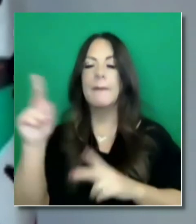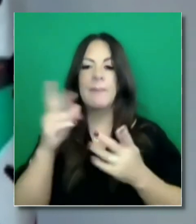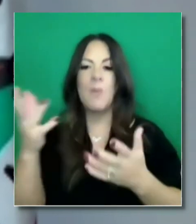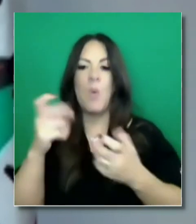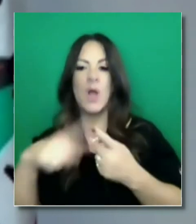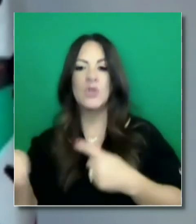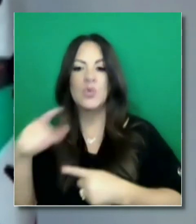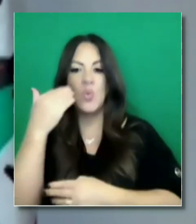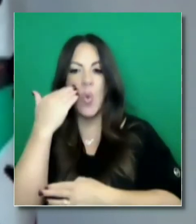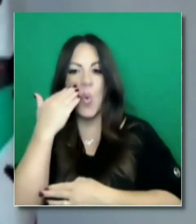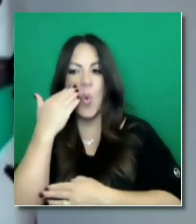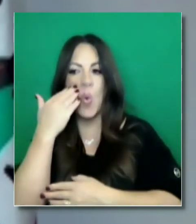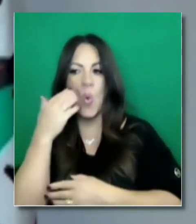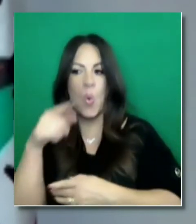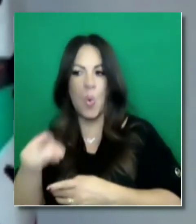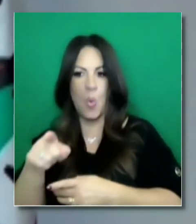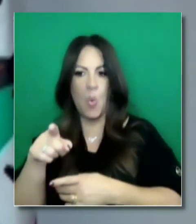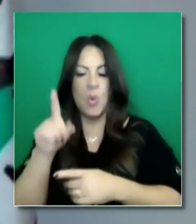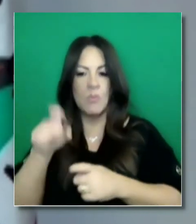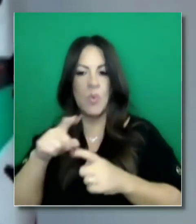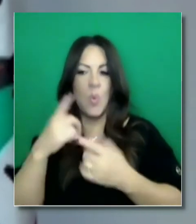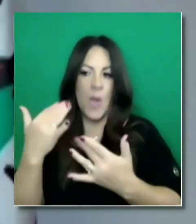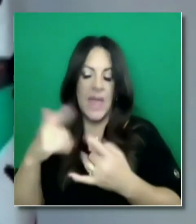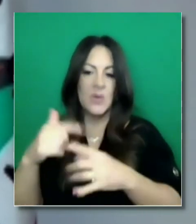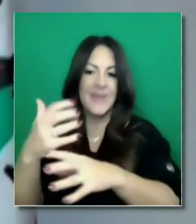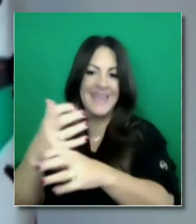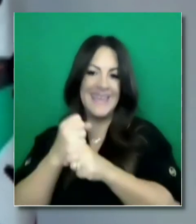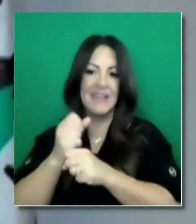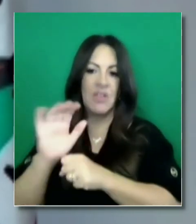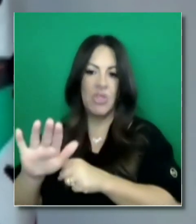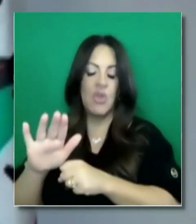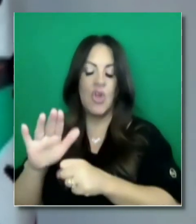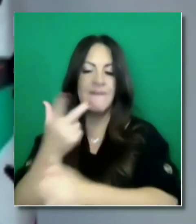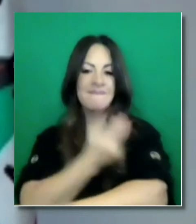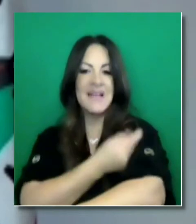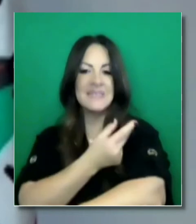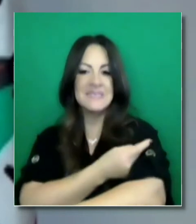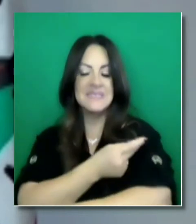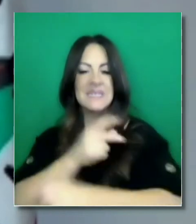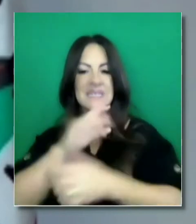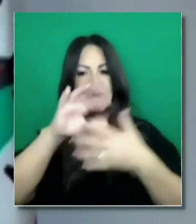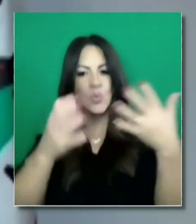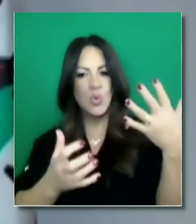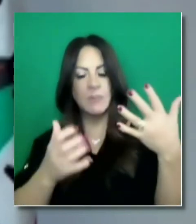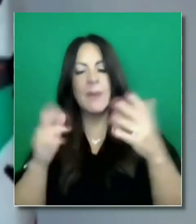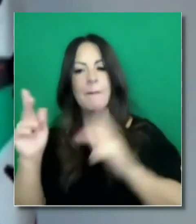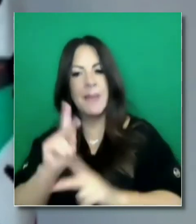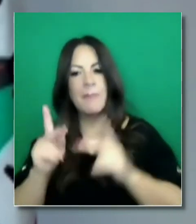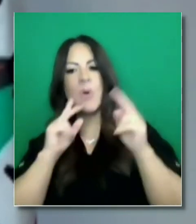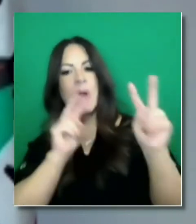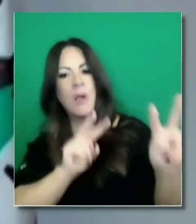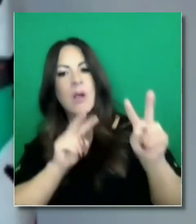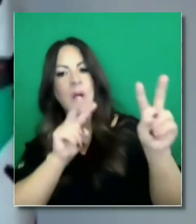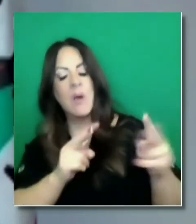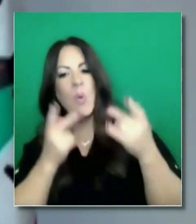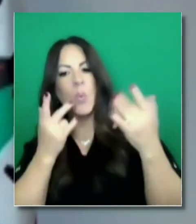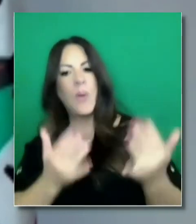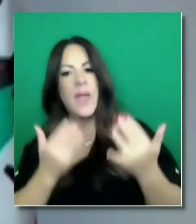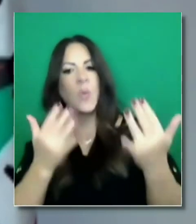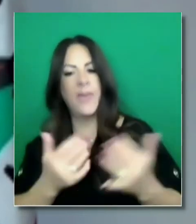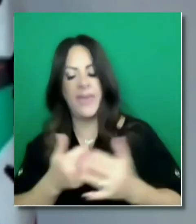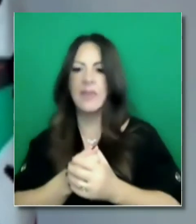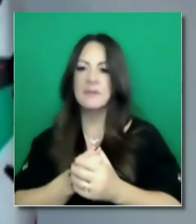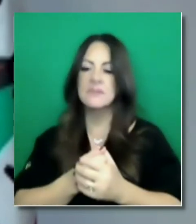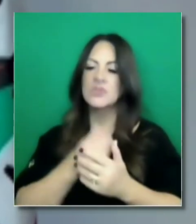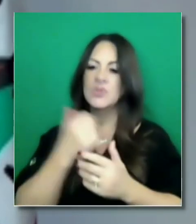they are rightfully due to get the vaccine and that fair and equitable distribution in California, all across our government,